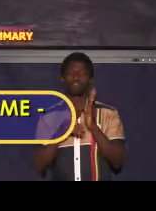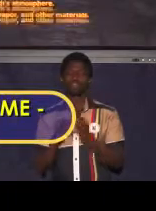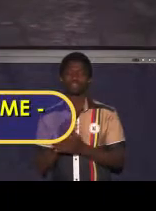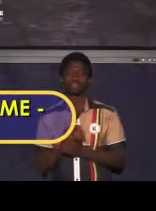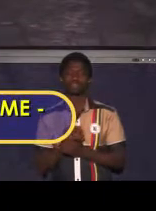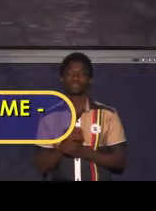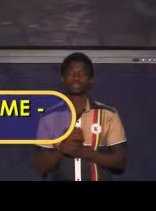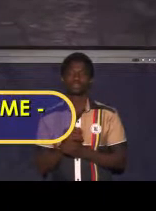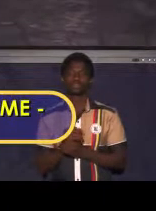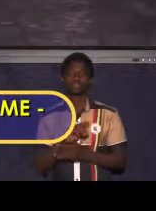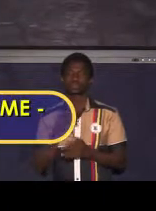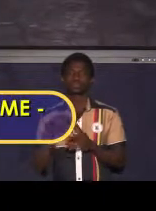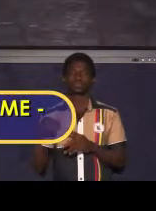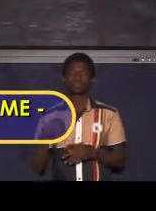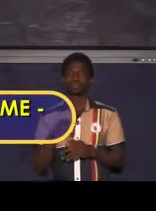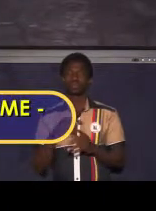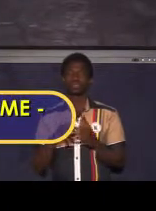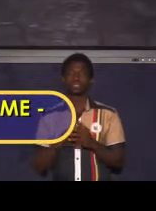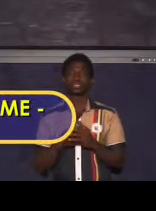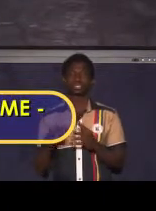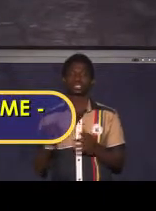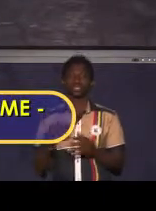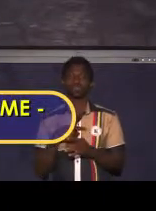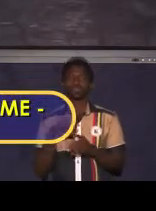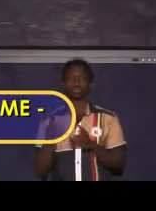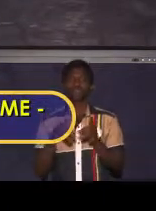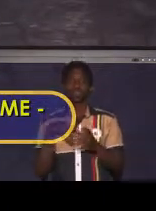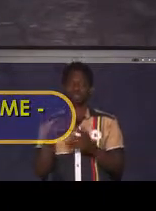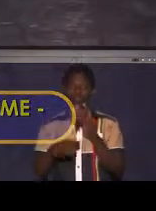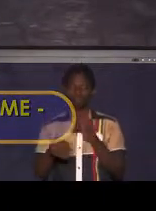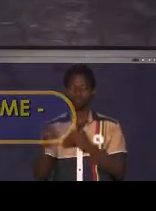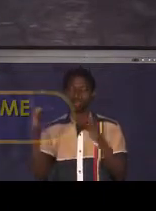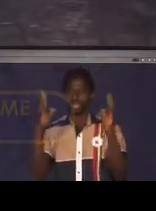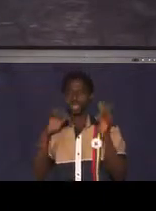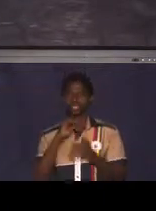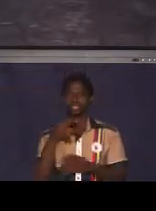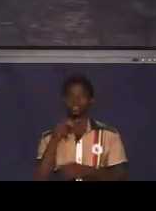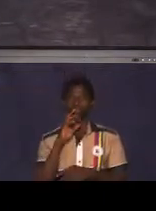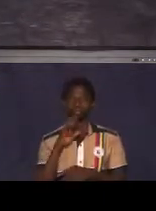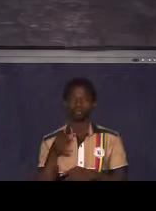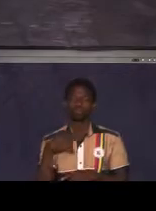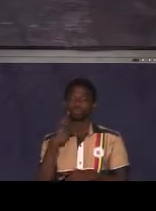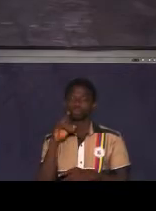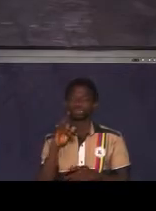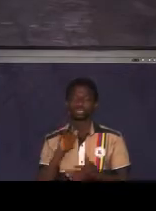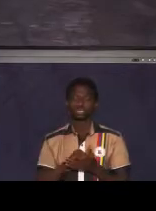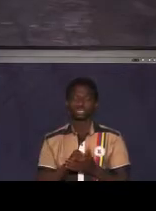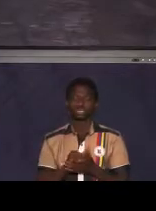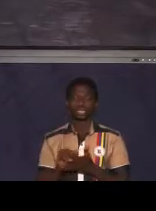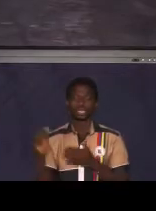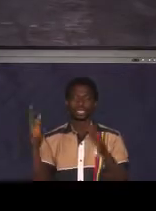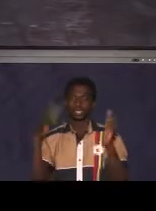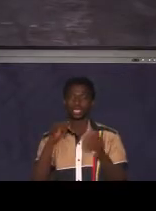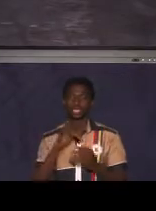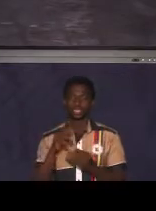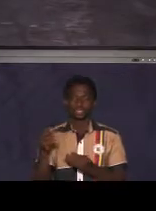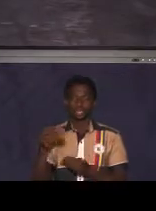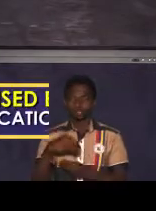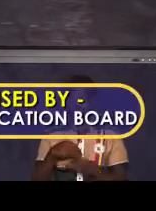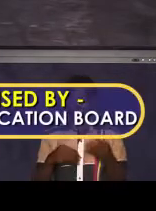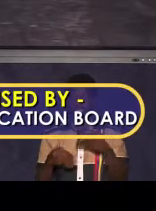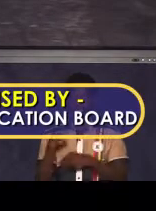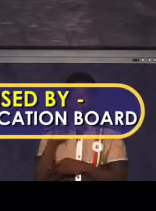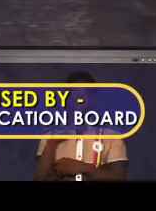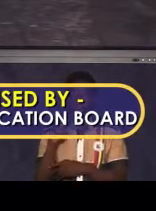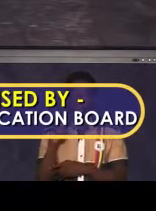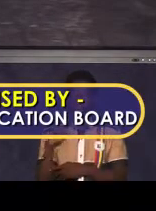the following. When we started, we defined what air is. You were told that air is a mixture of gases that